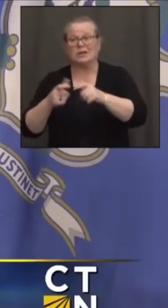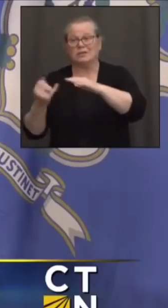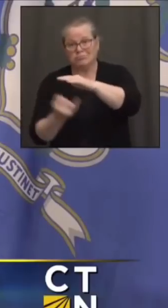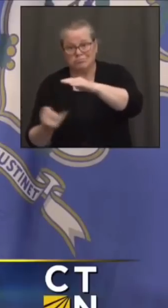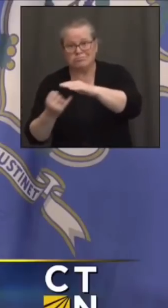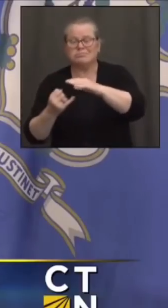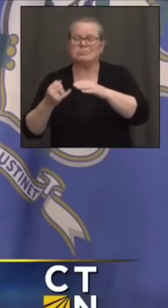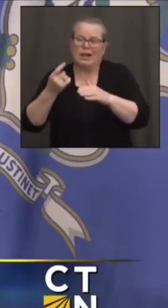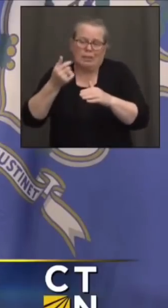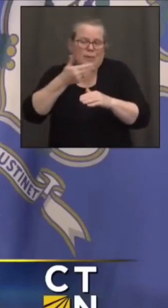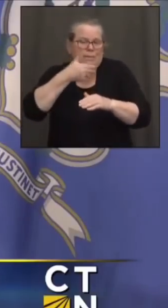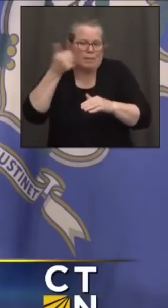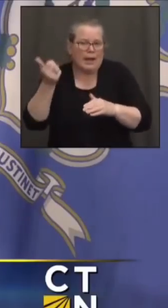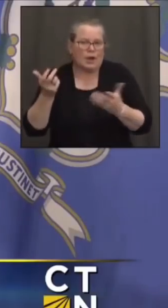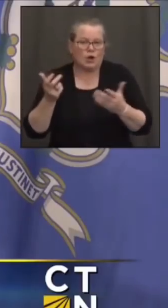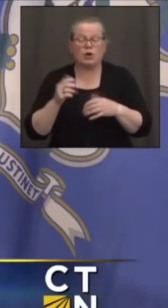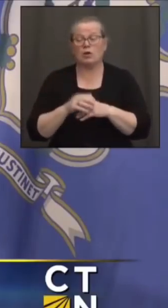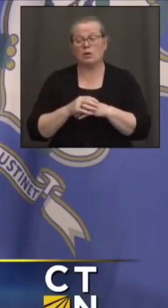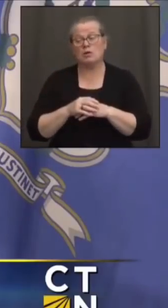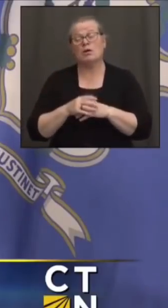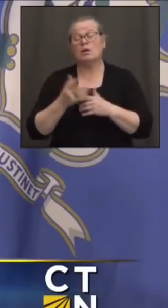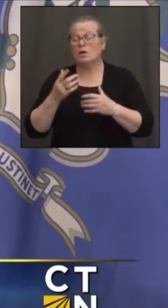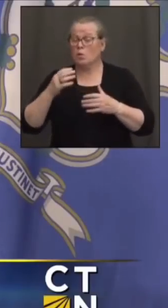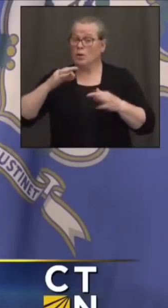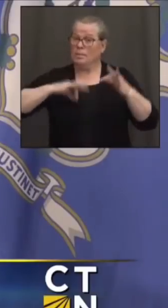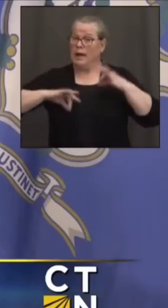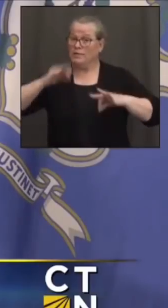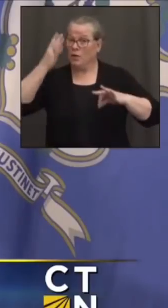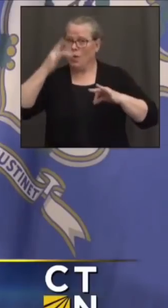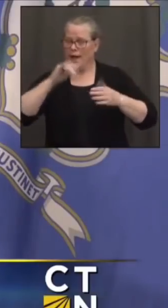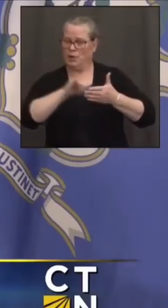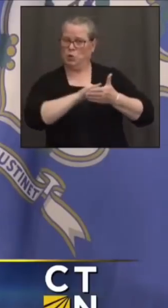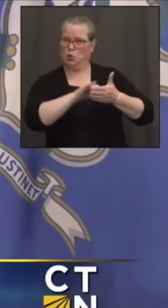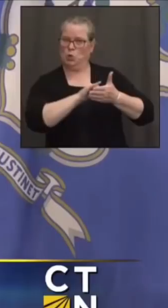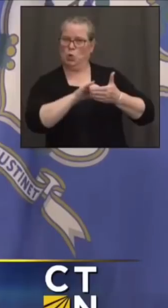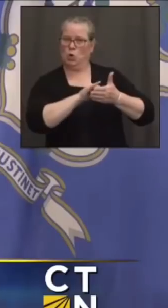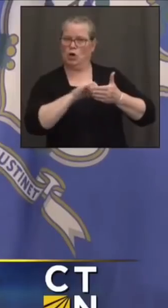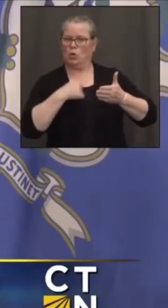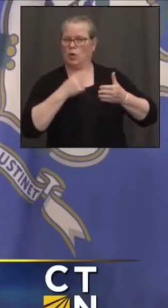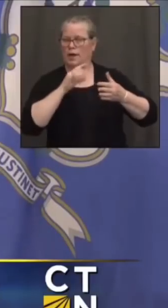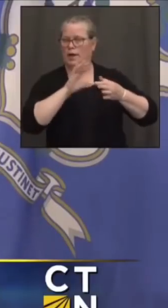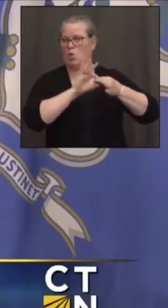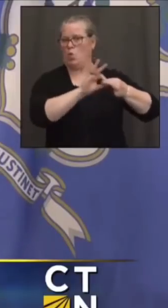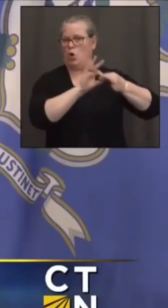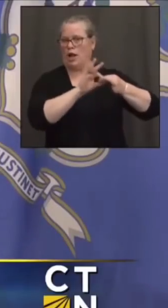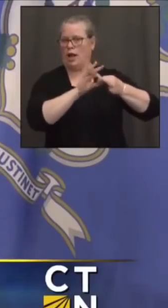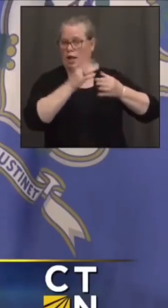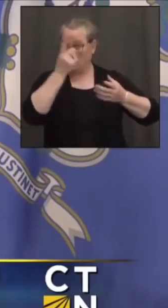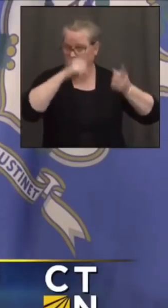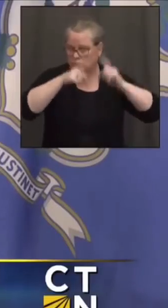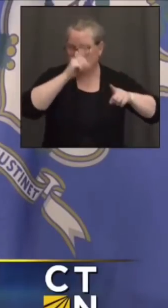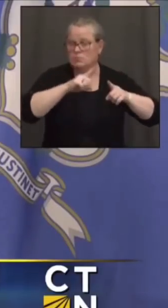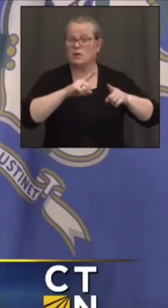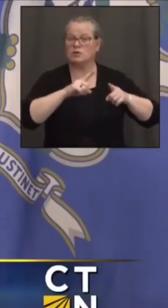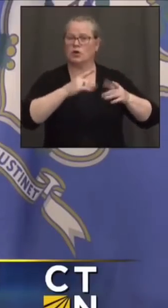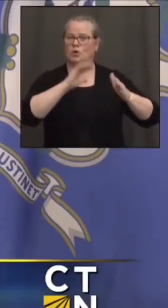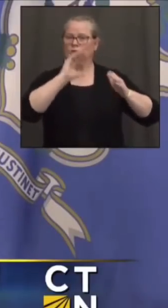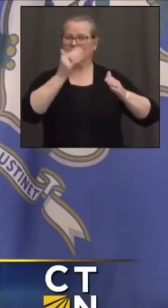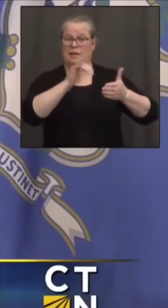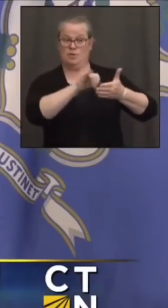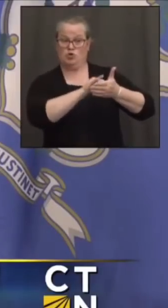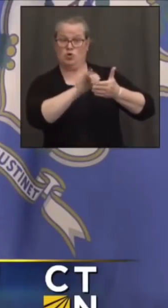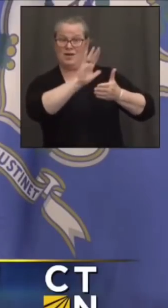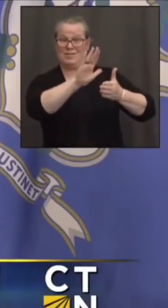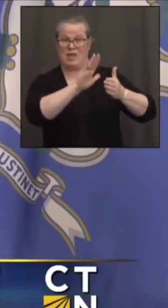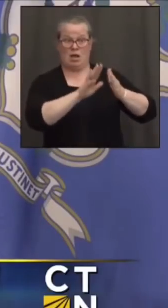in coordination with New York, and New York tended to be, say, 3 weeks ahead of us in the COVID, so that meant we were relatively early